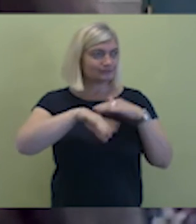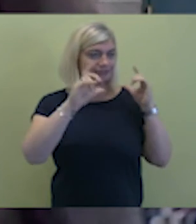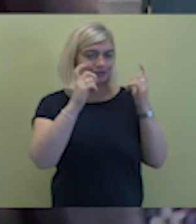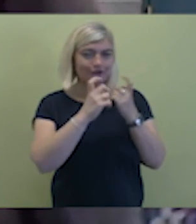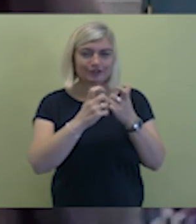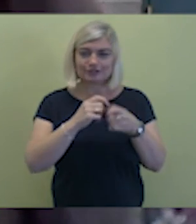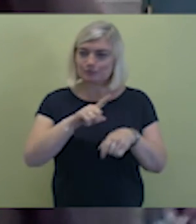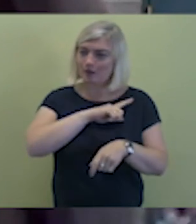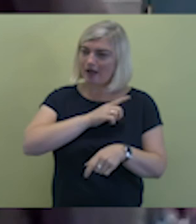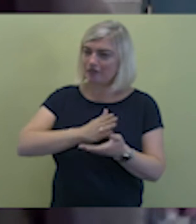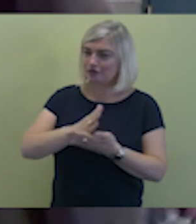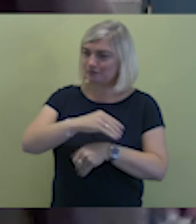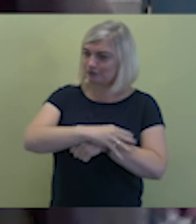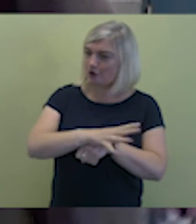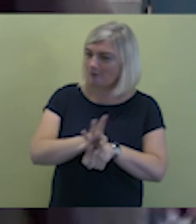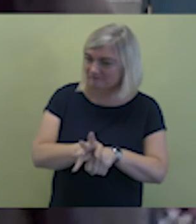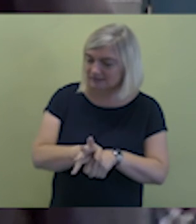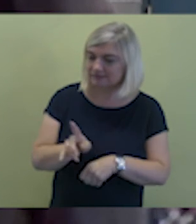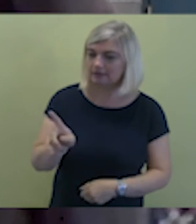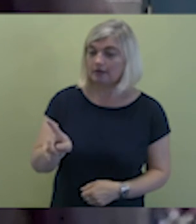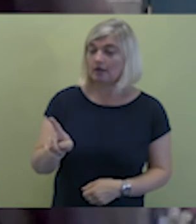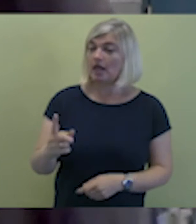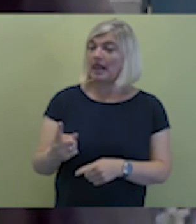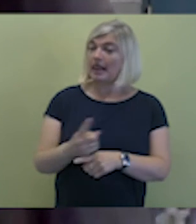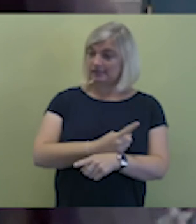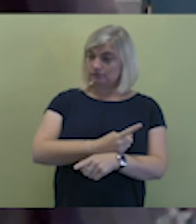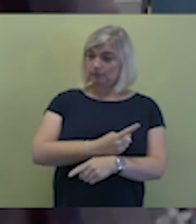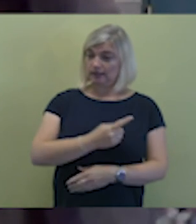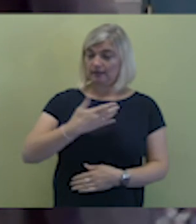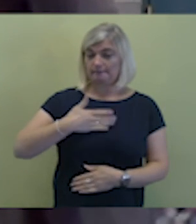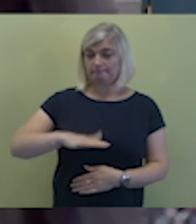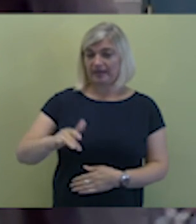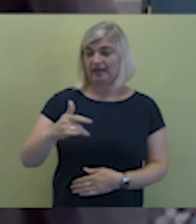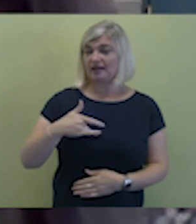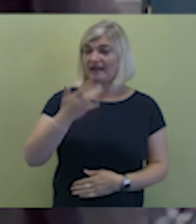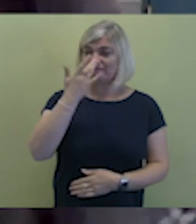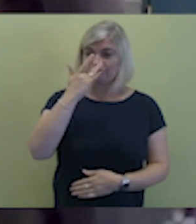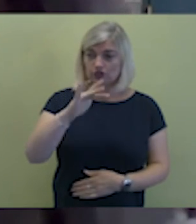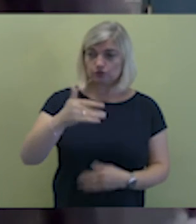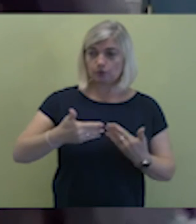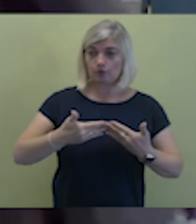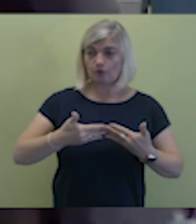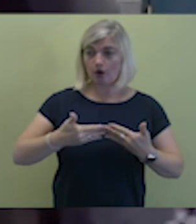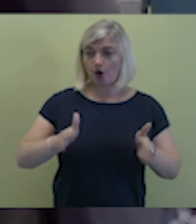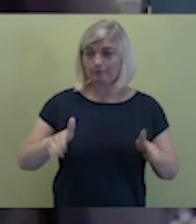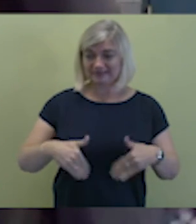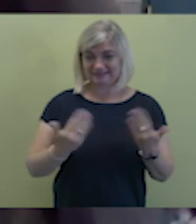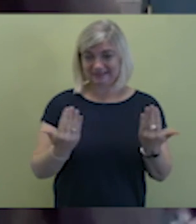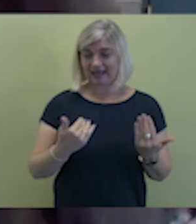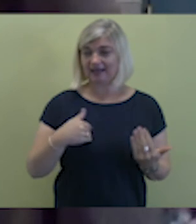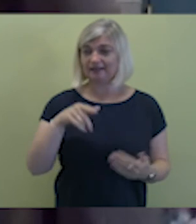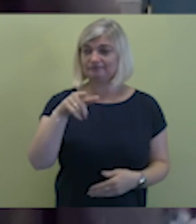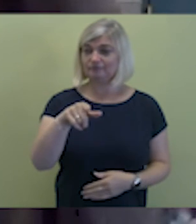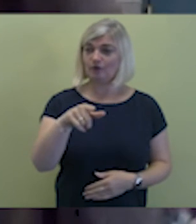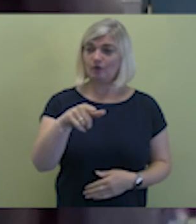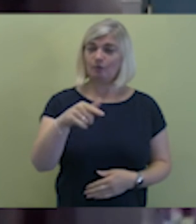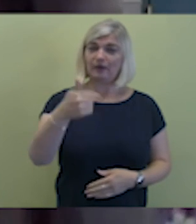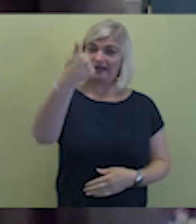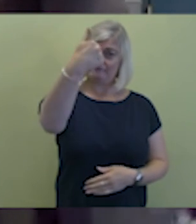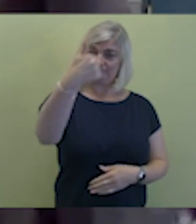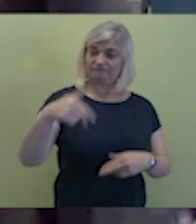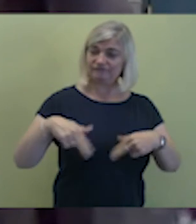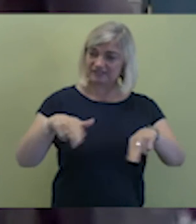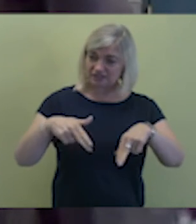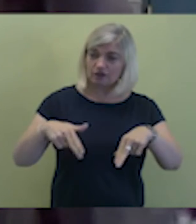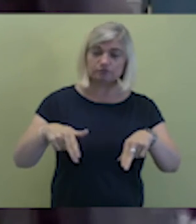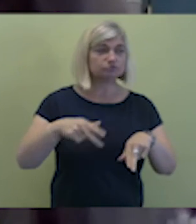see our facilities at a regular open day. Last week, we did actually hold a virtual open day, and we carried out a tour of our